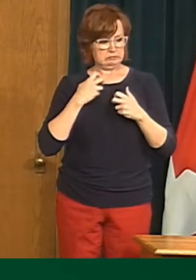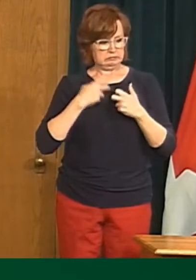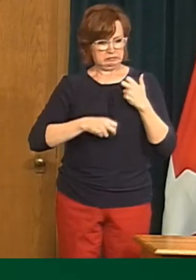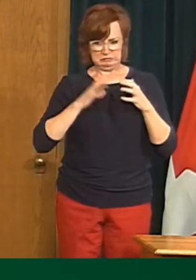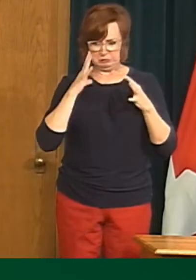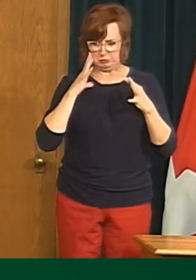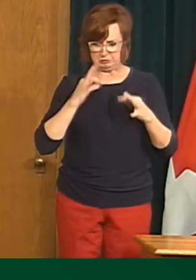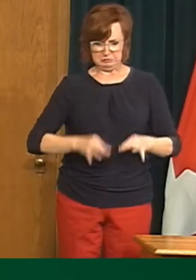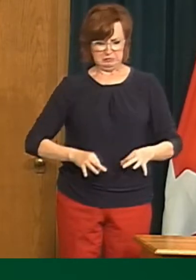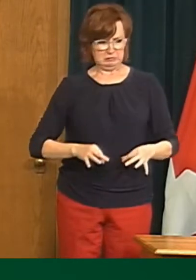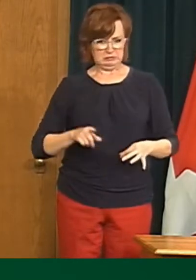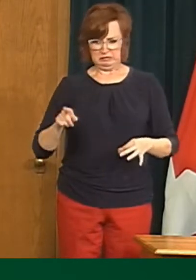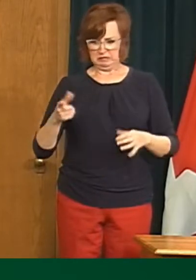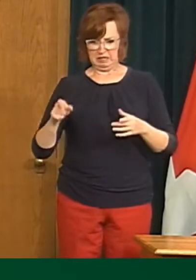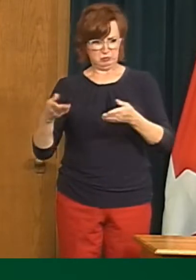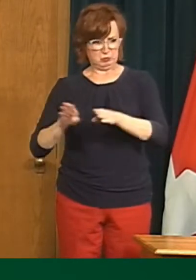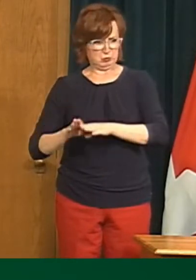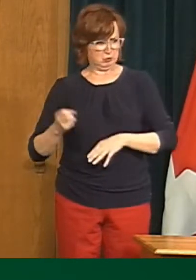much different